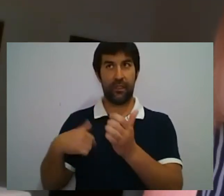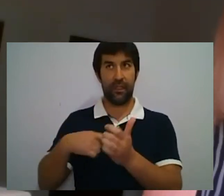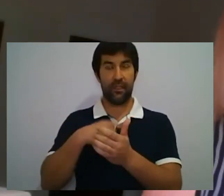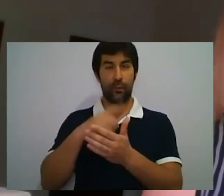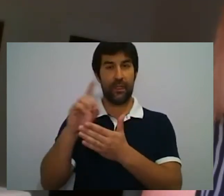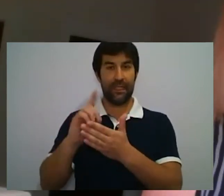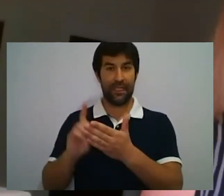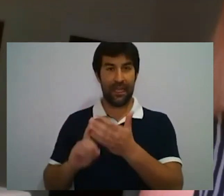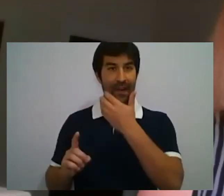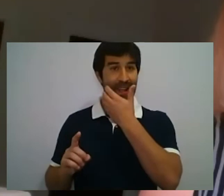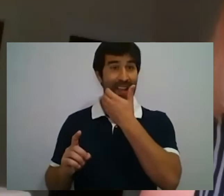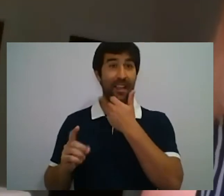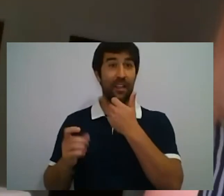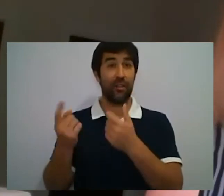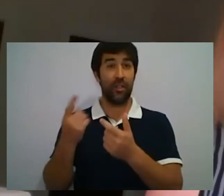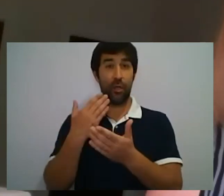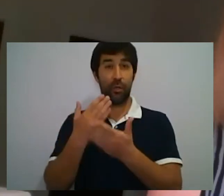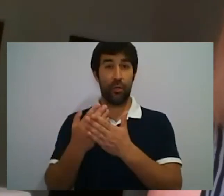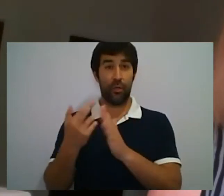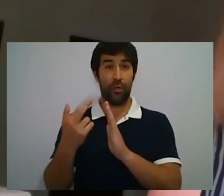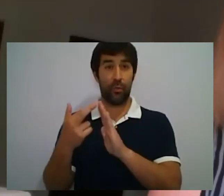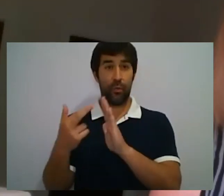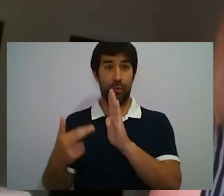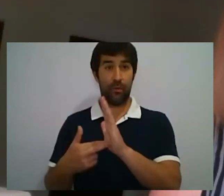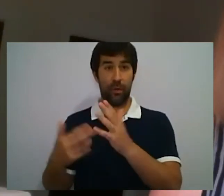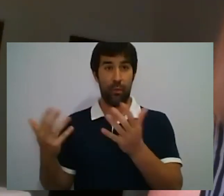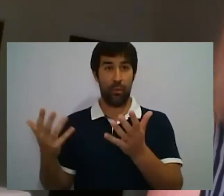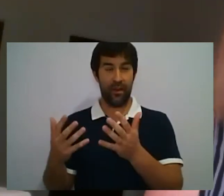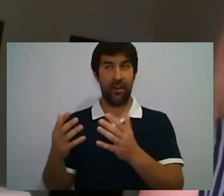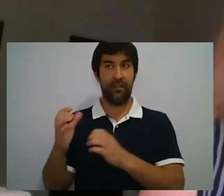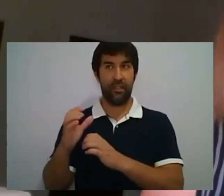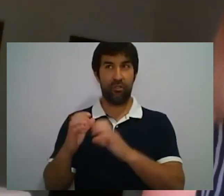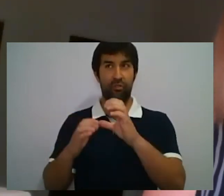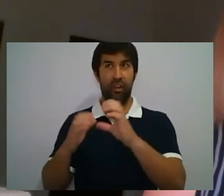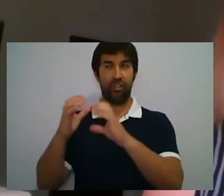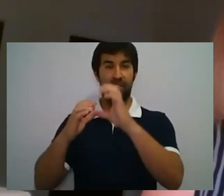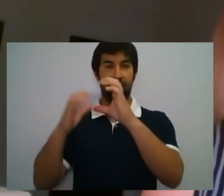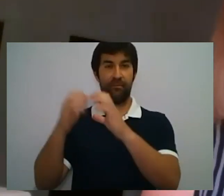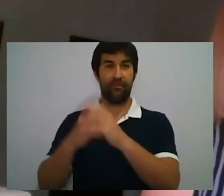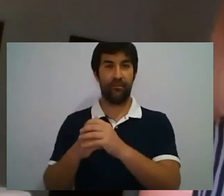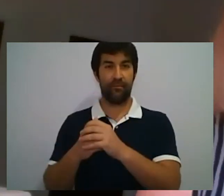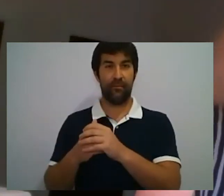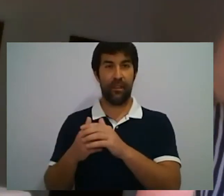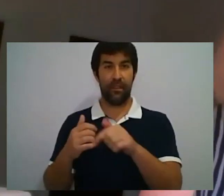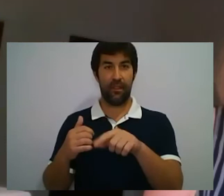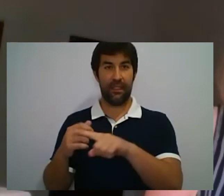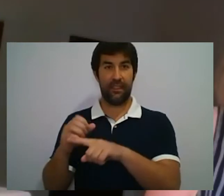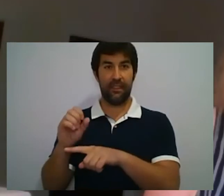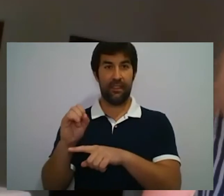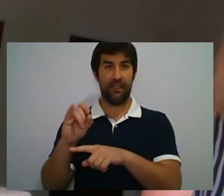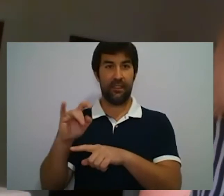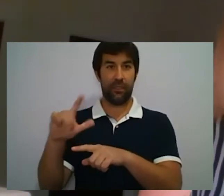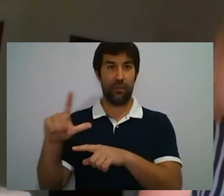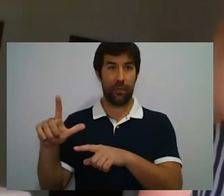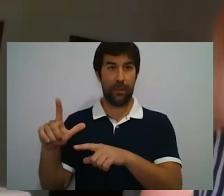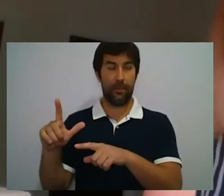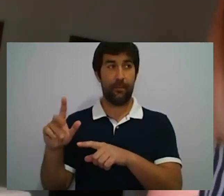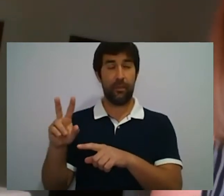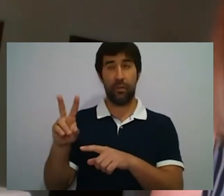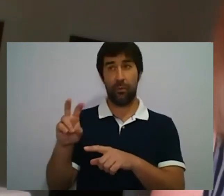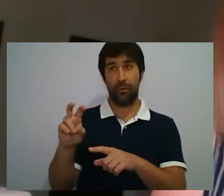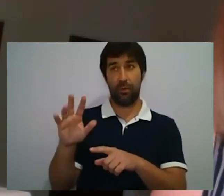mitigate. Anytime that a structure such as a retaining wall or an engineered slope is necessary to mitigate the